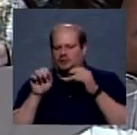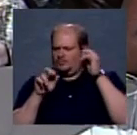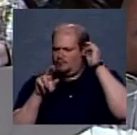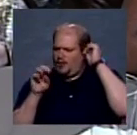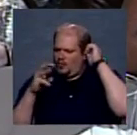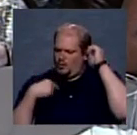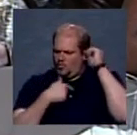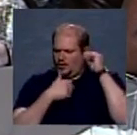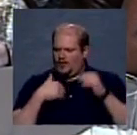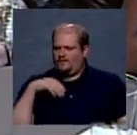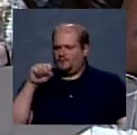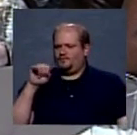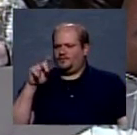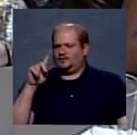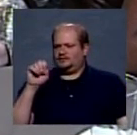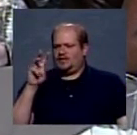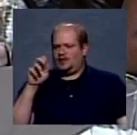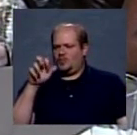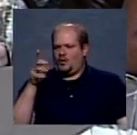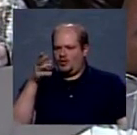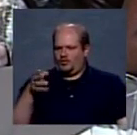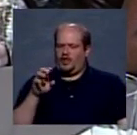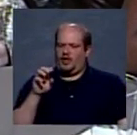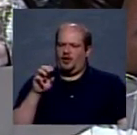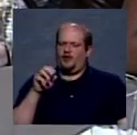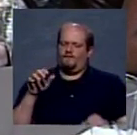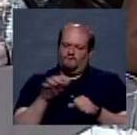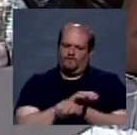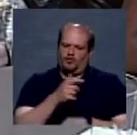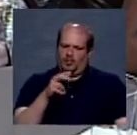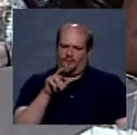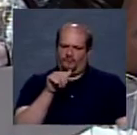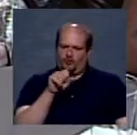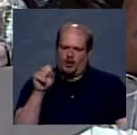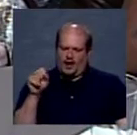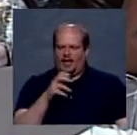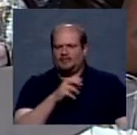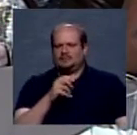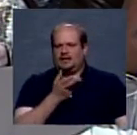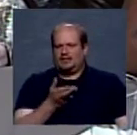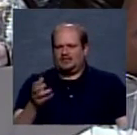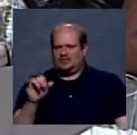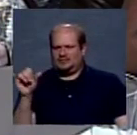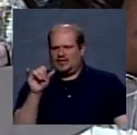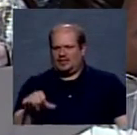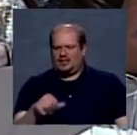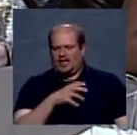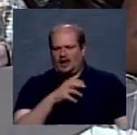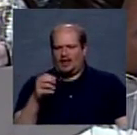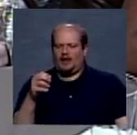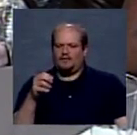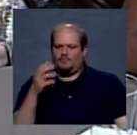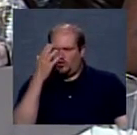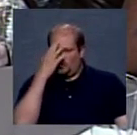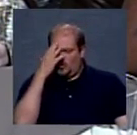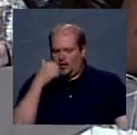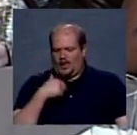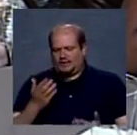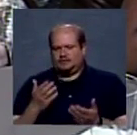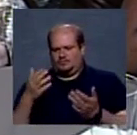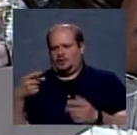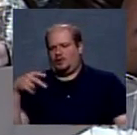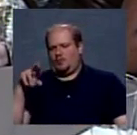we have sidewalks in there, and they're overgrown with grass and things like that. And you know, I submitted a